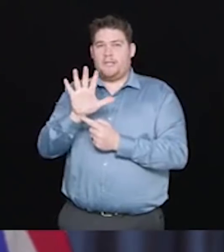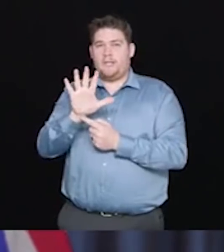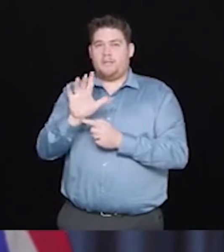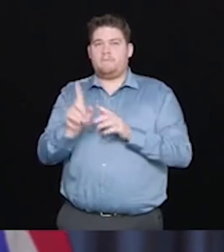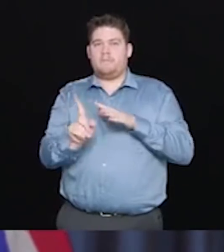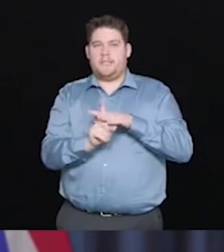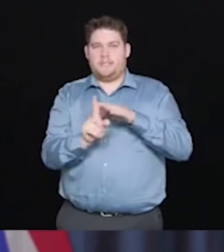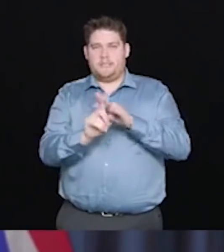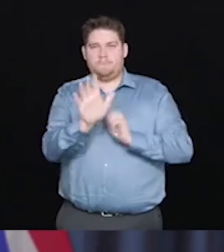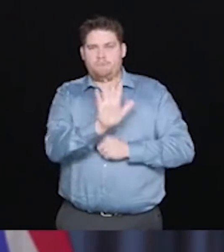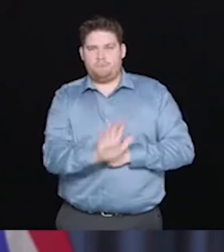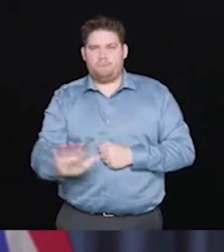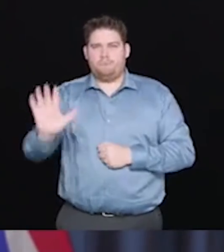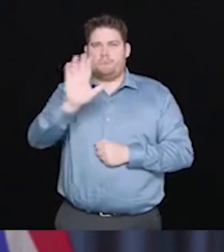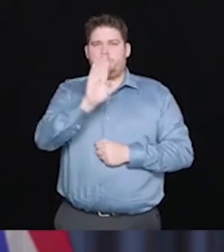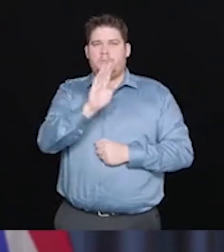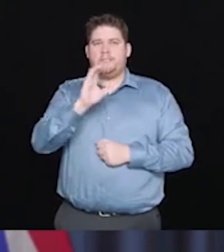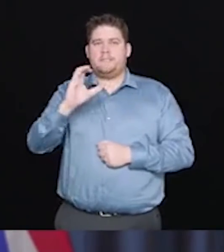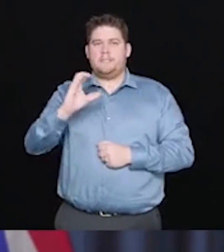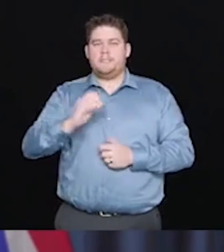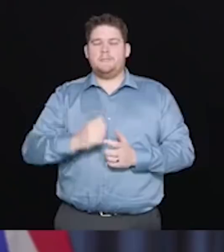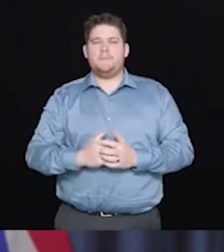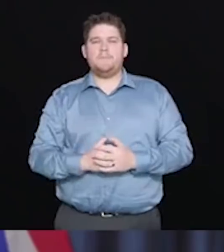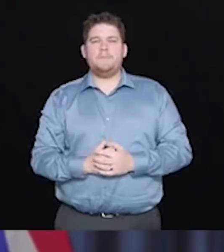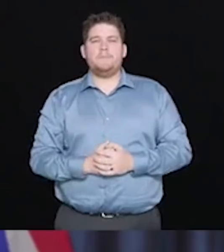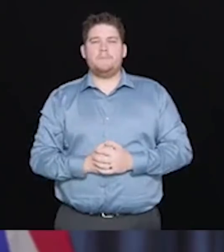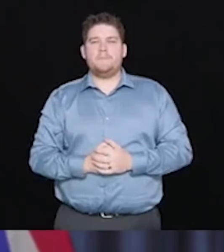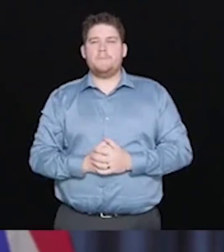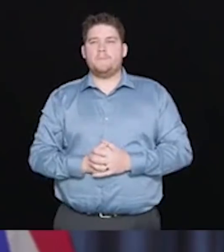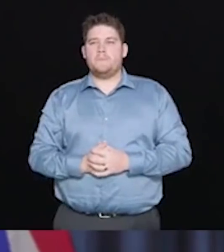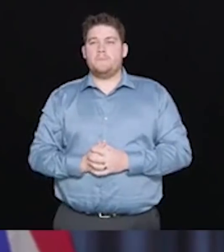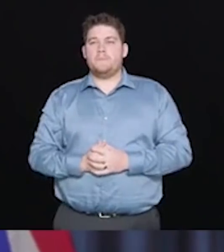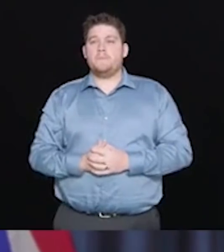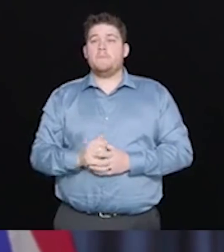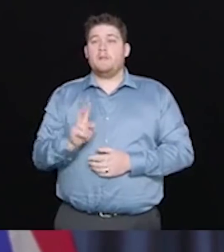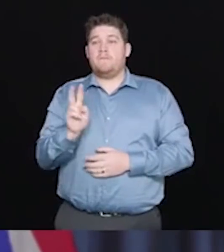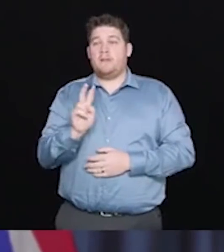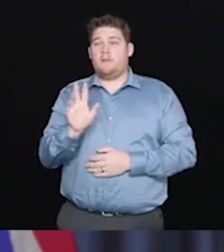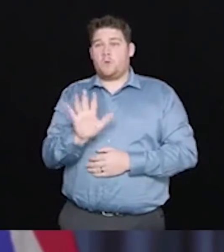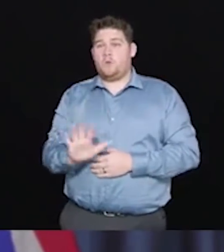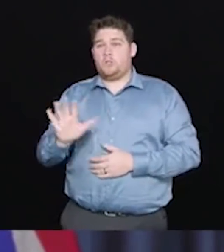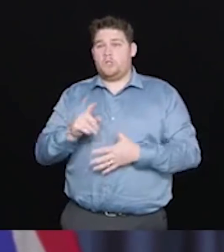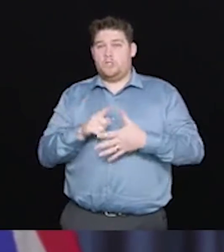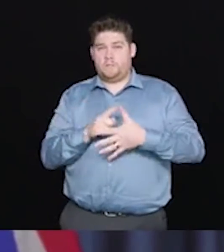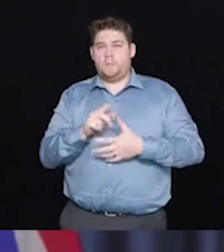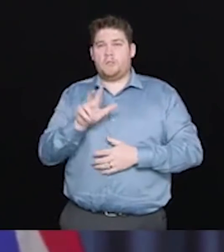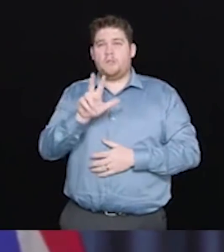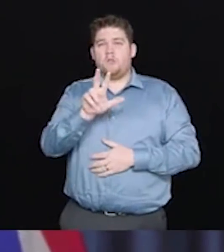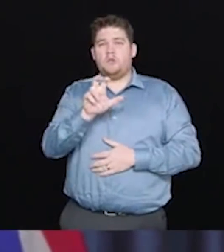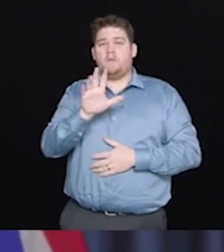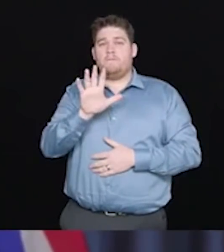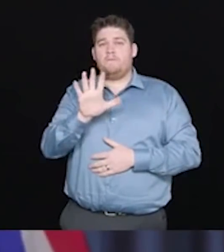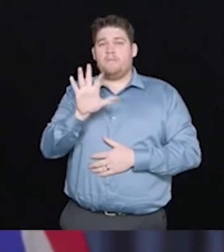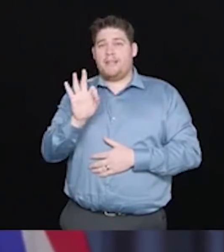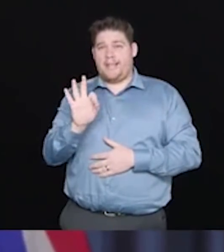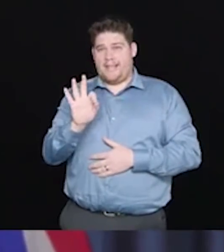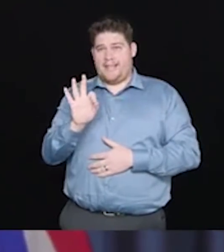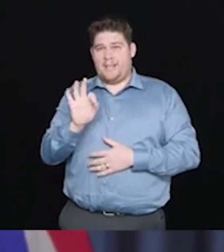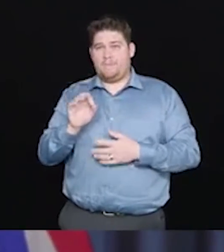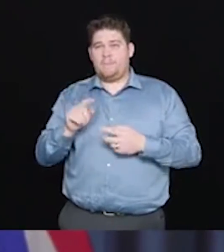cases. That includes 359 in Vancouver Coastal Health, 241 in the Fraser Health